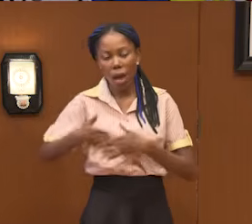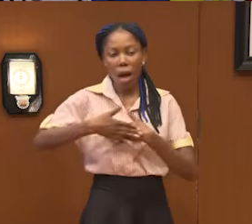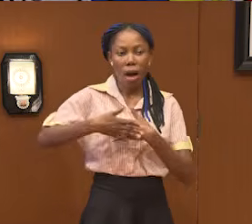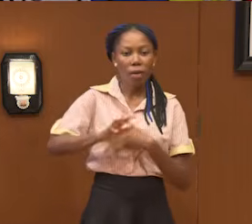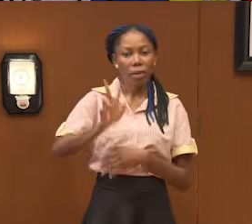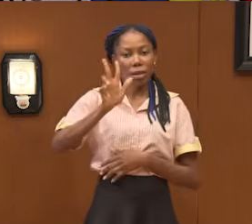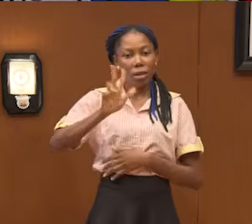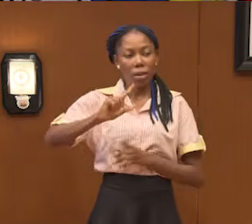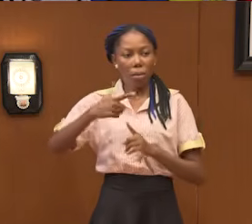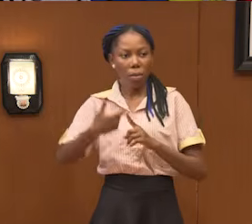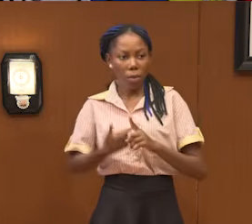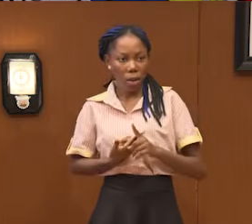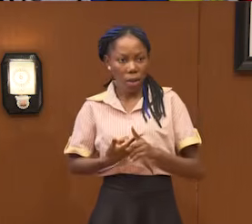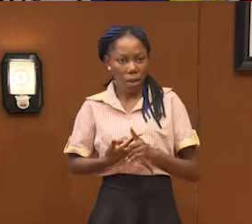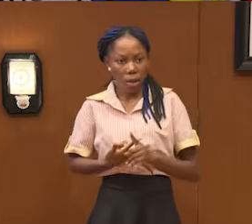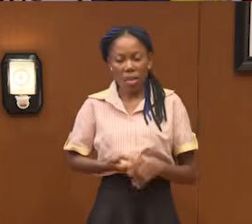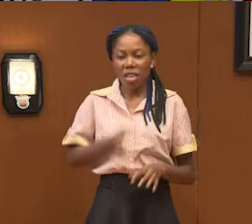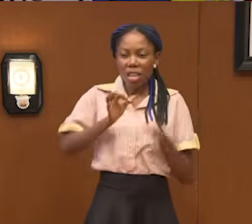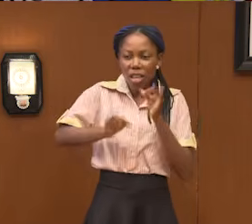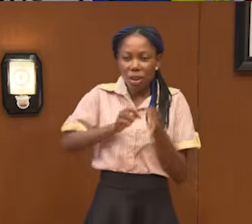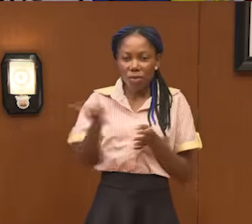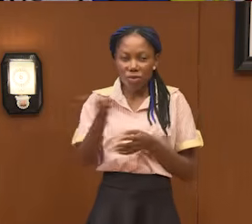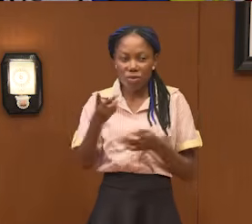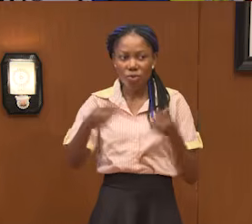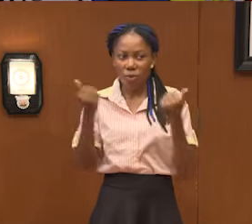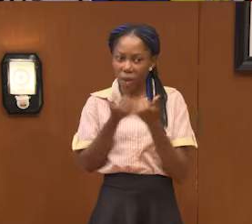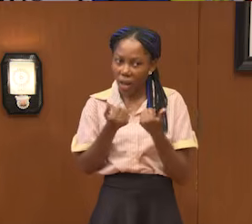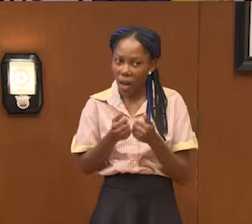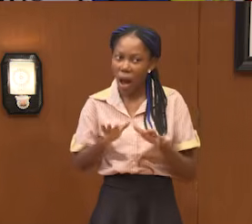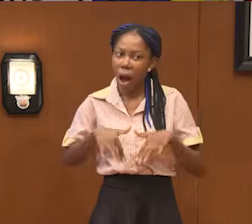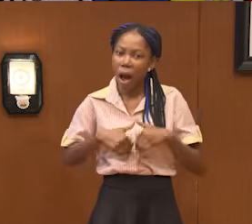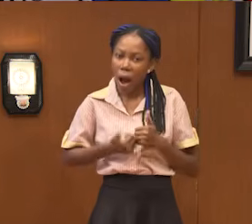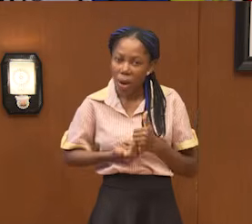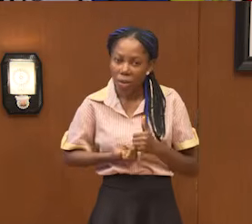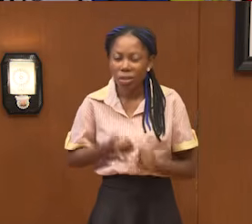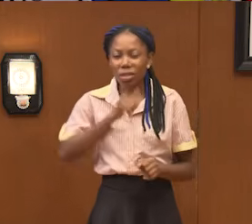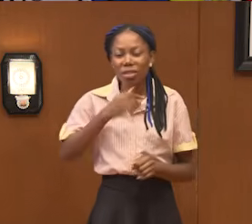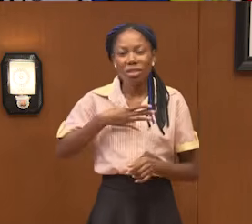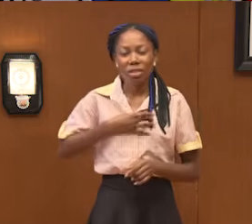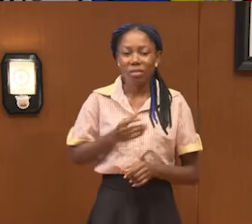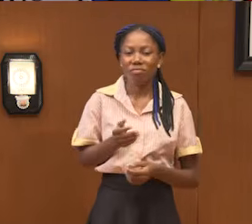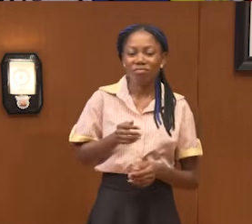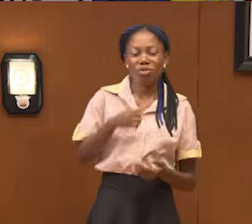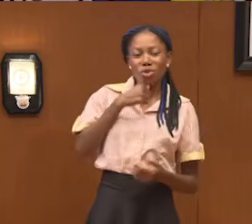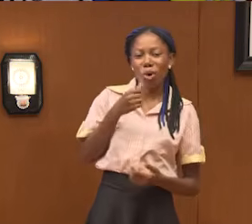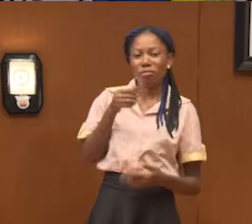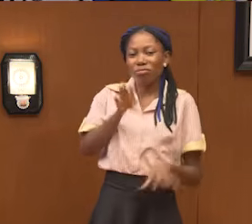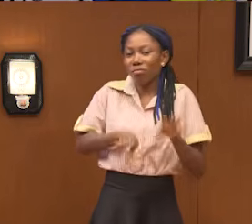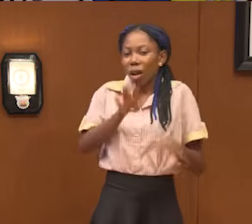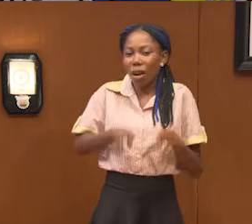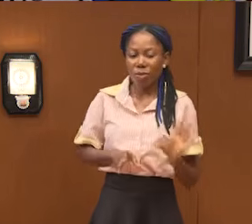3 months, the probability is still there. Yes. That the two of you is 50-50. It depends on